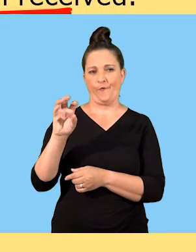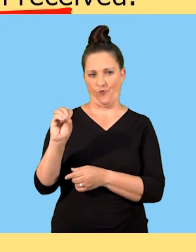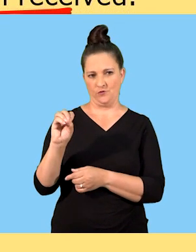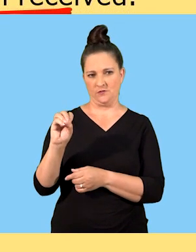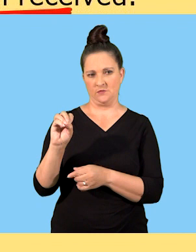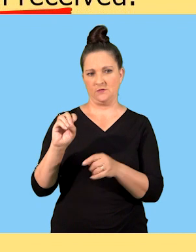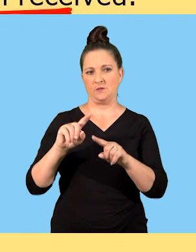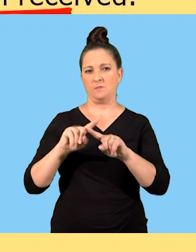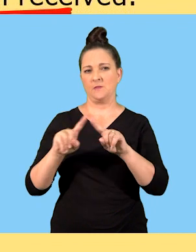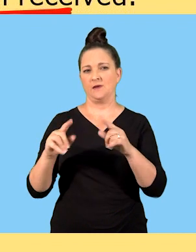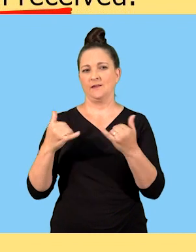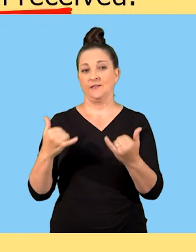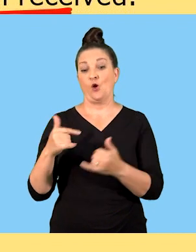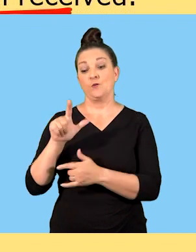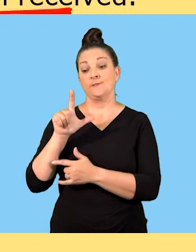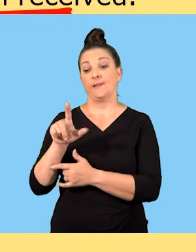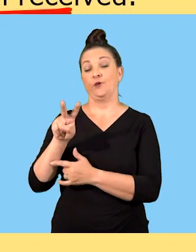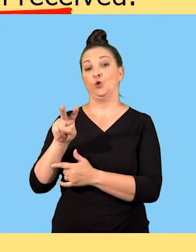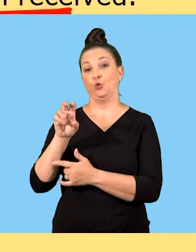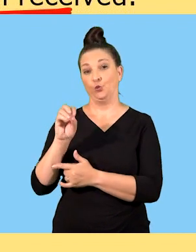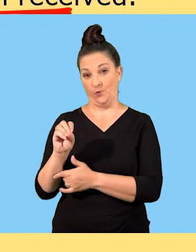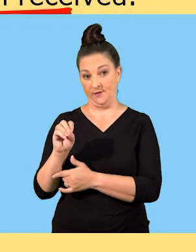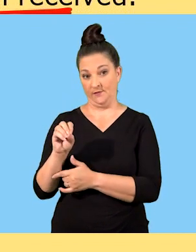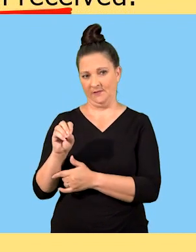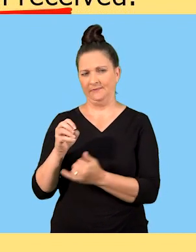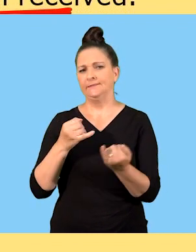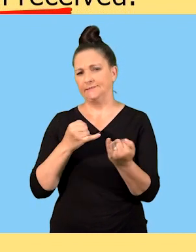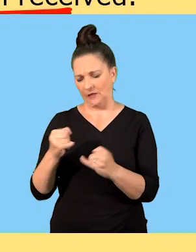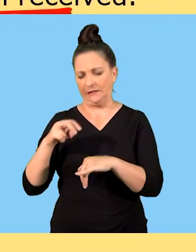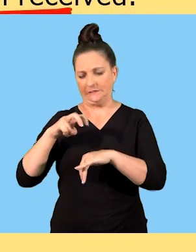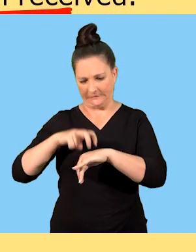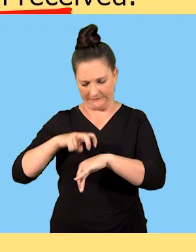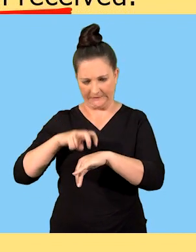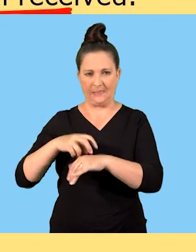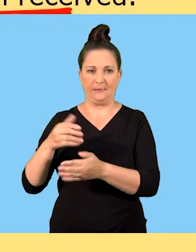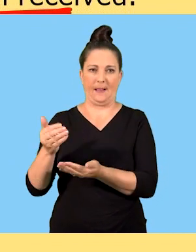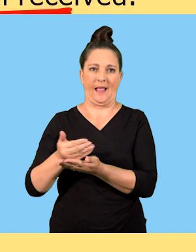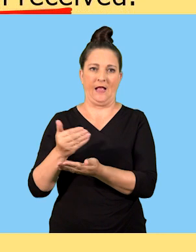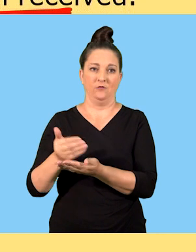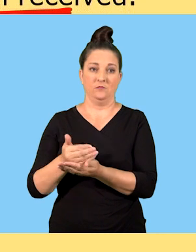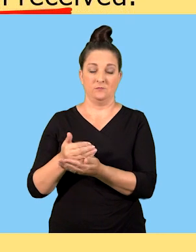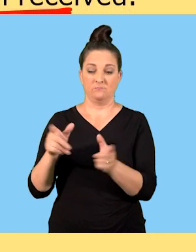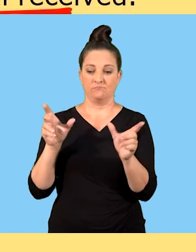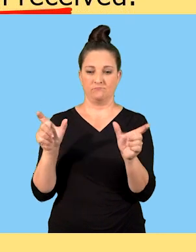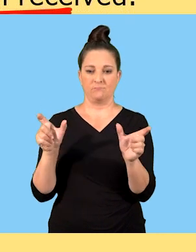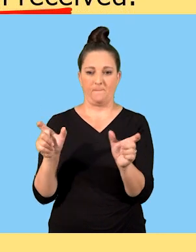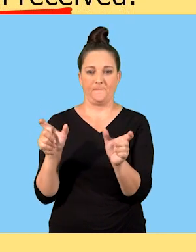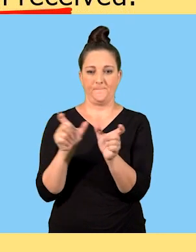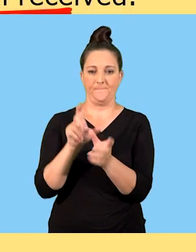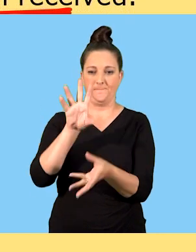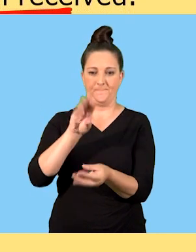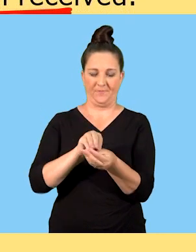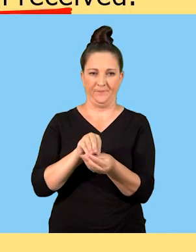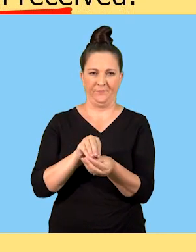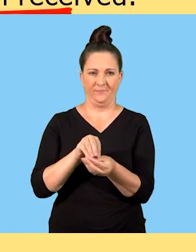15,840. However, there is 720 that was still to be received. So if we add those two amounts,